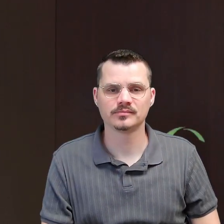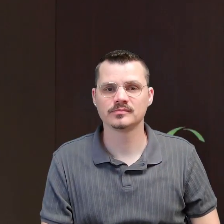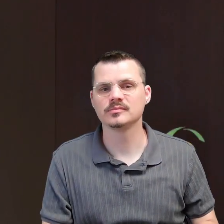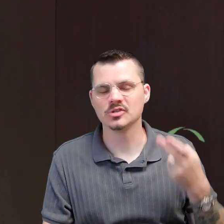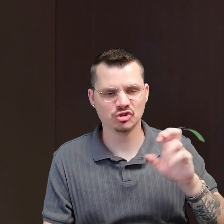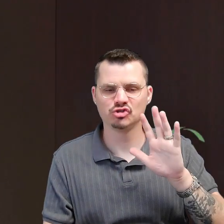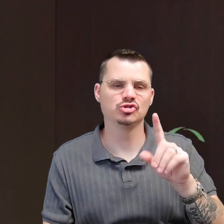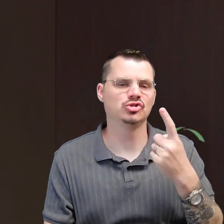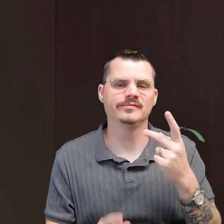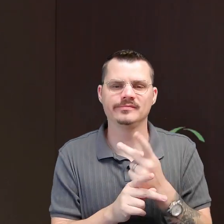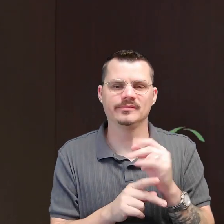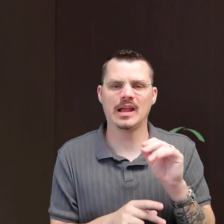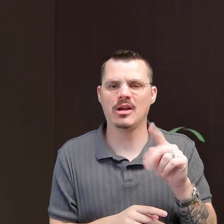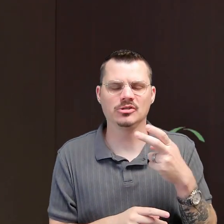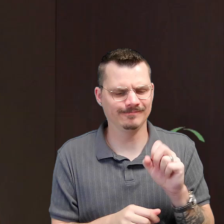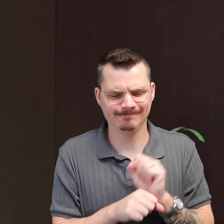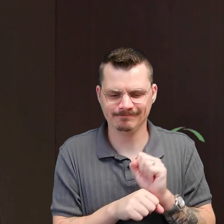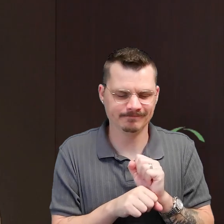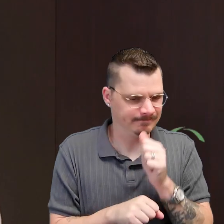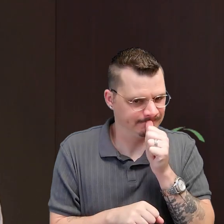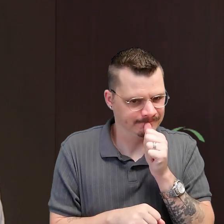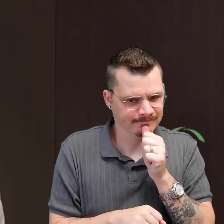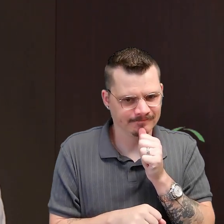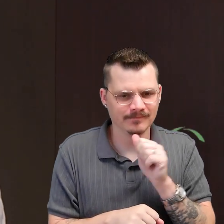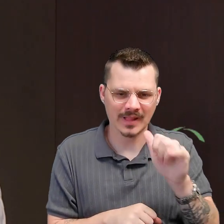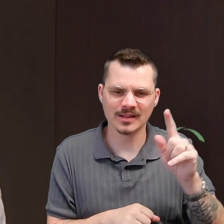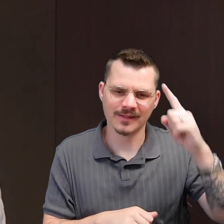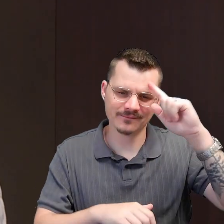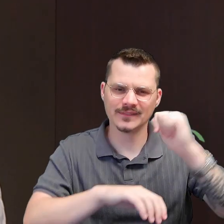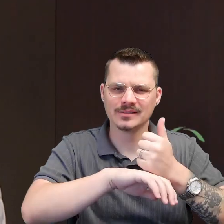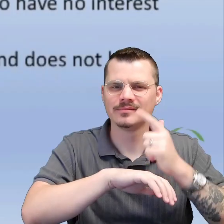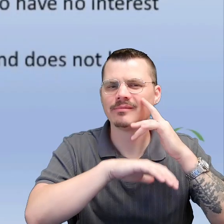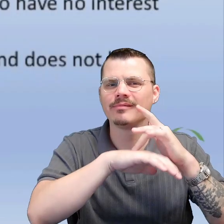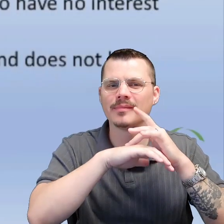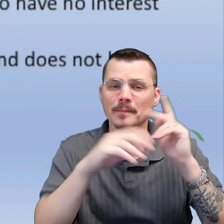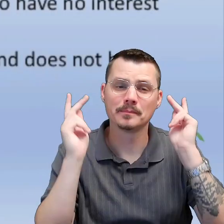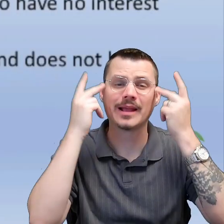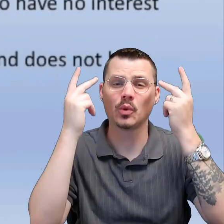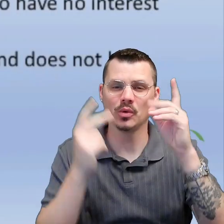And she just worked around it. That is a fixed paranoid delusion.